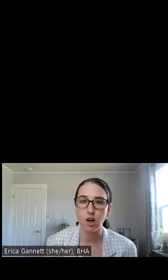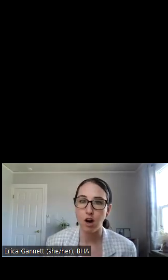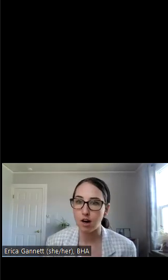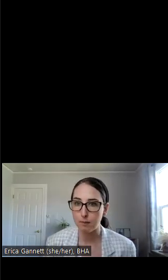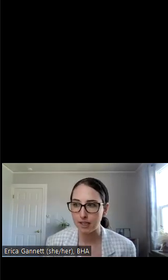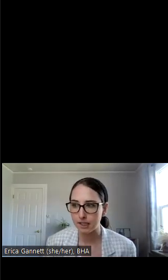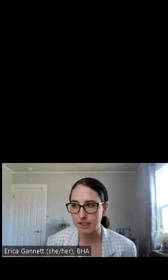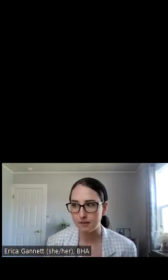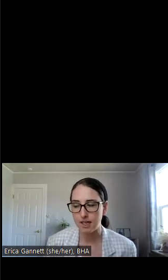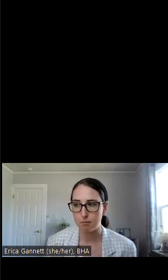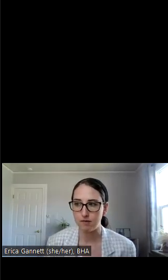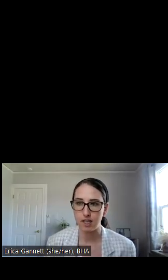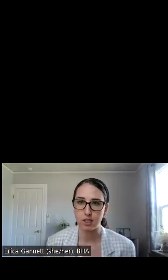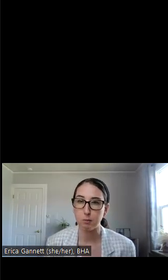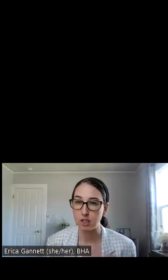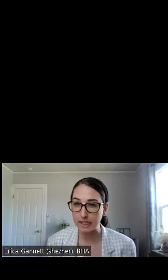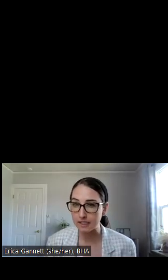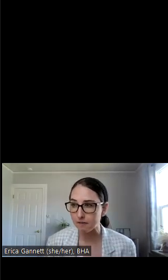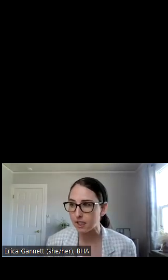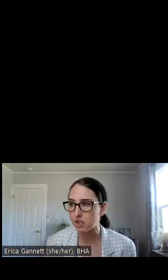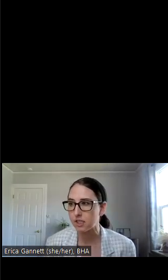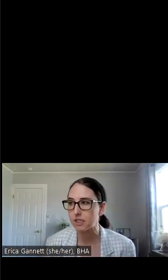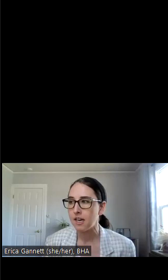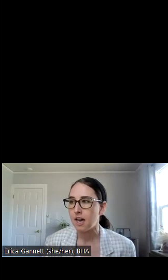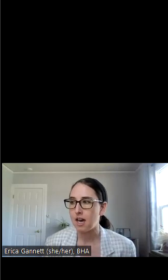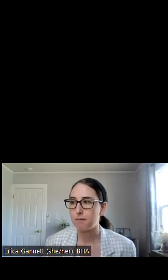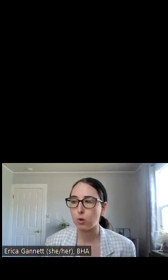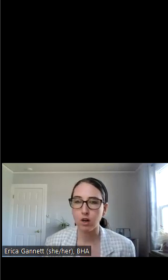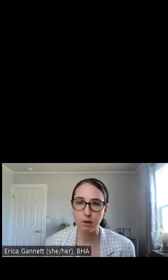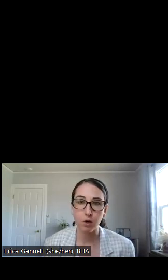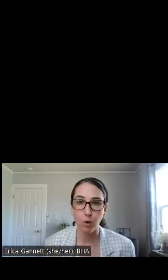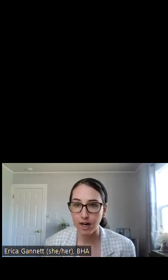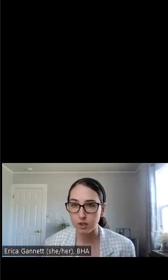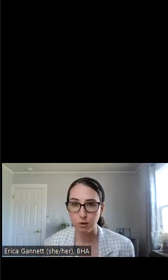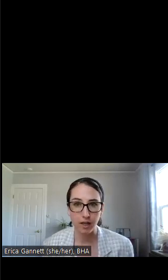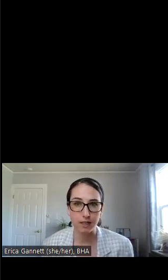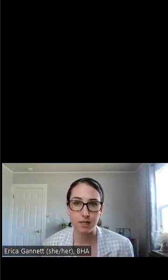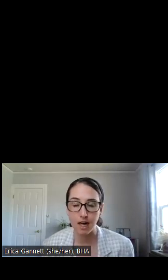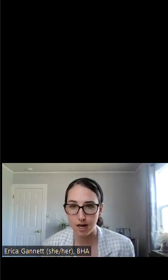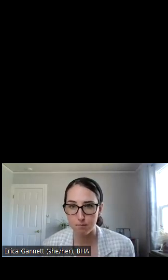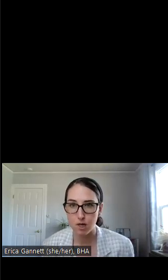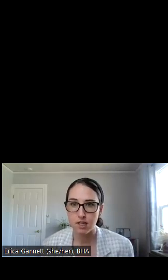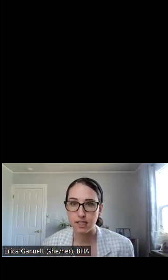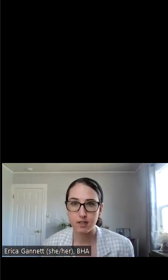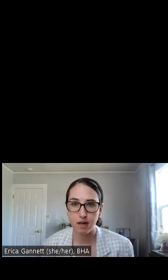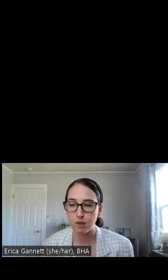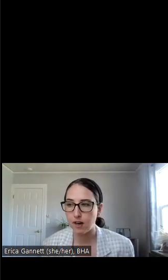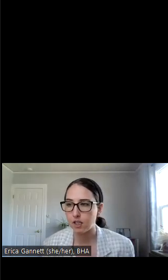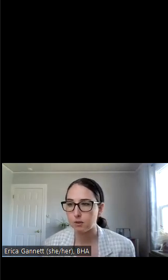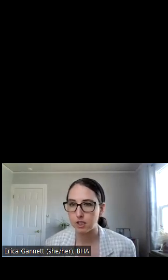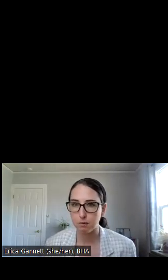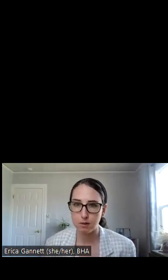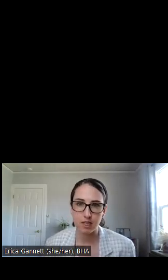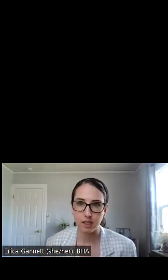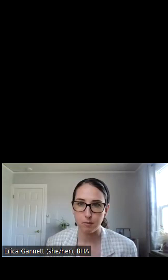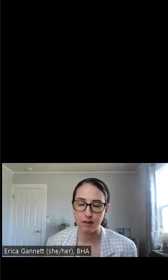members are not automatically safety net providers per these definitions, nor are they required to apply to become safety net providers.